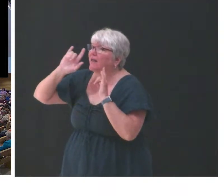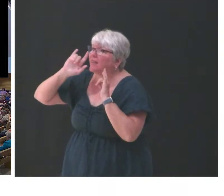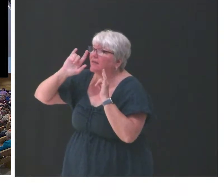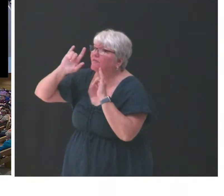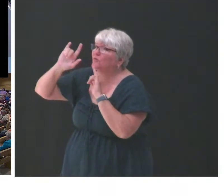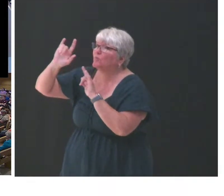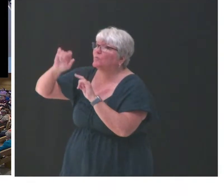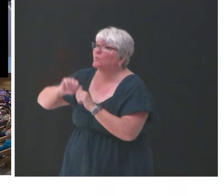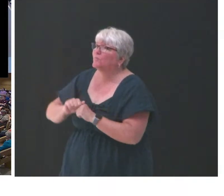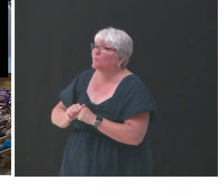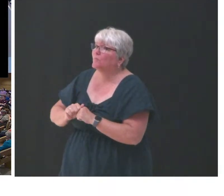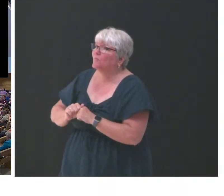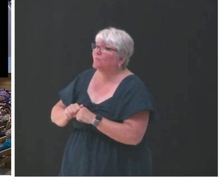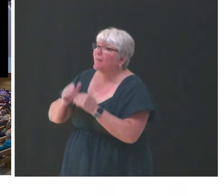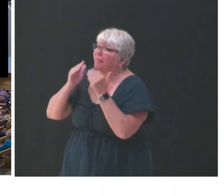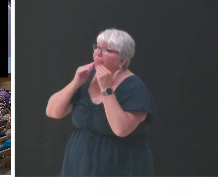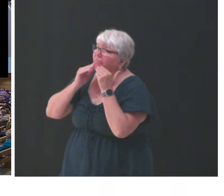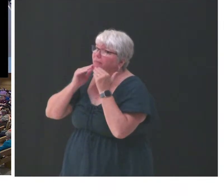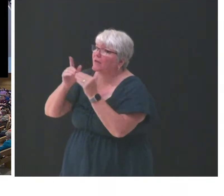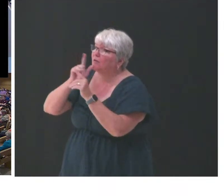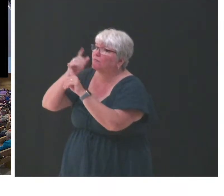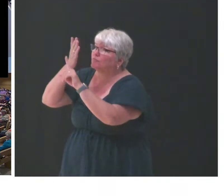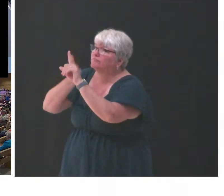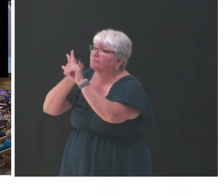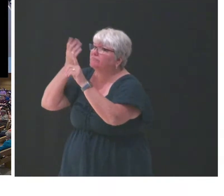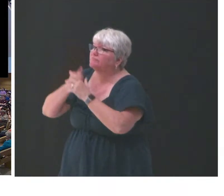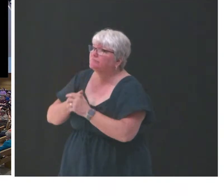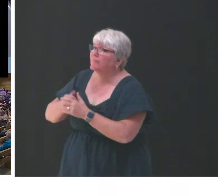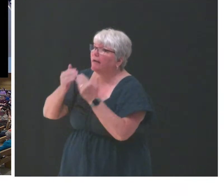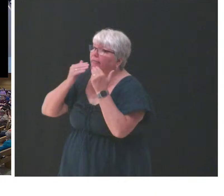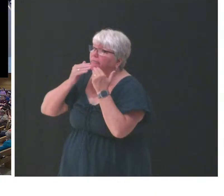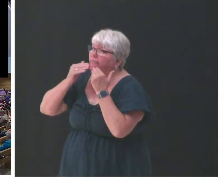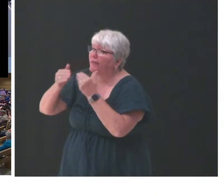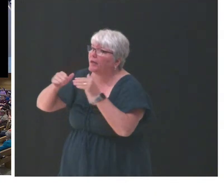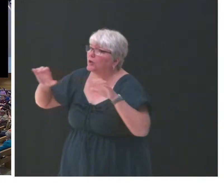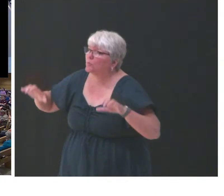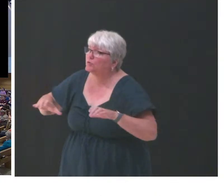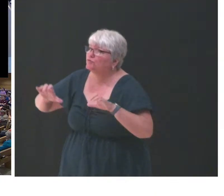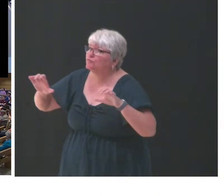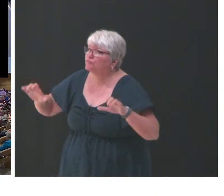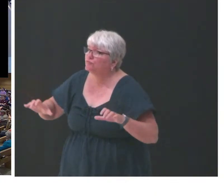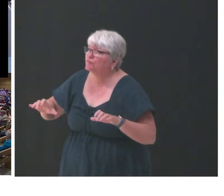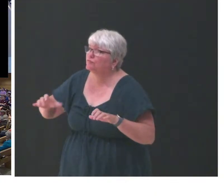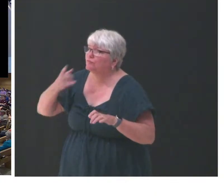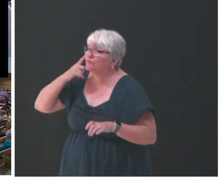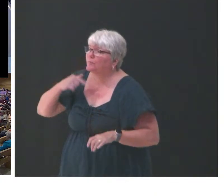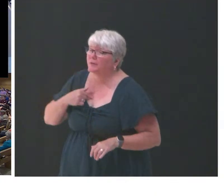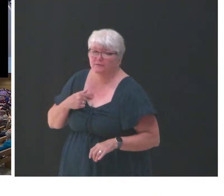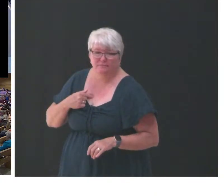you. And I thank you for who you are. And I thank you for what you do for me.